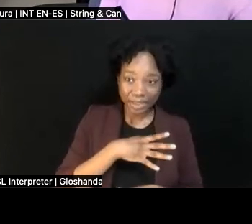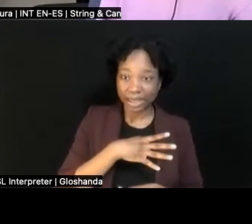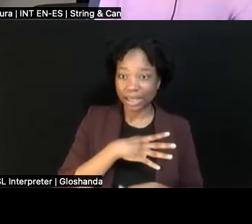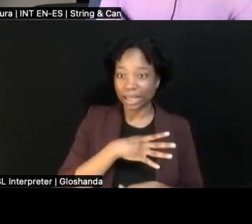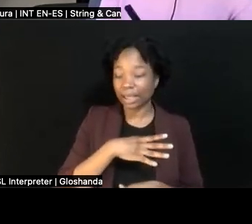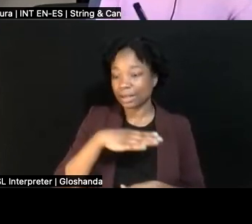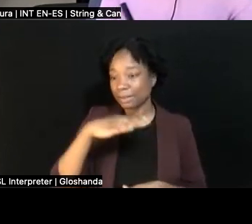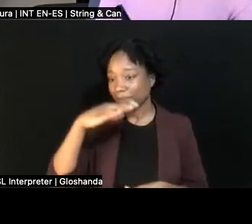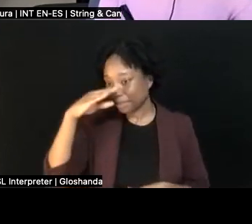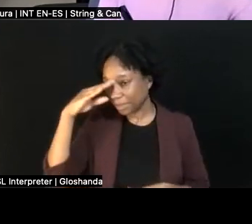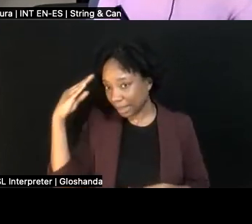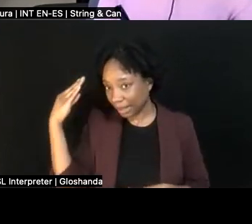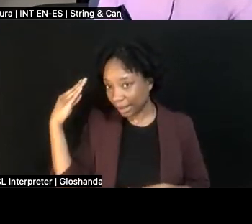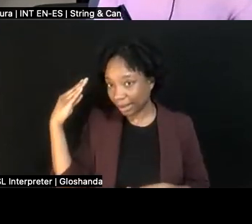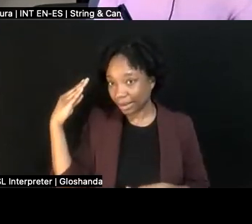Black,